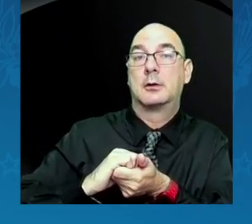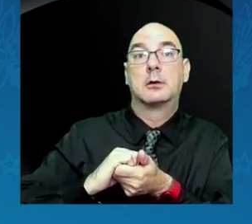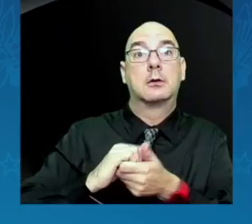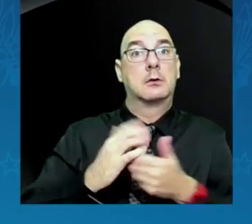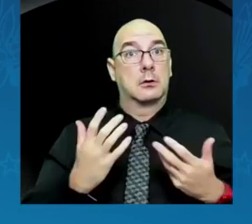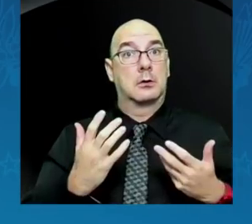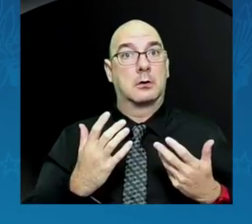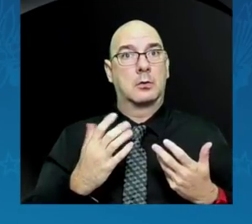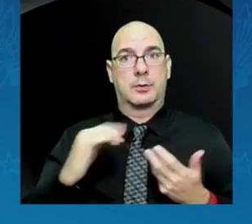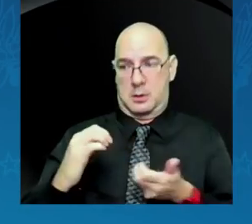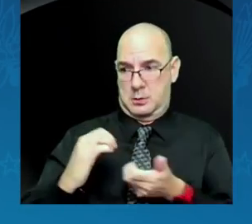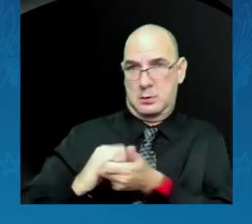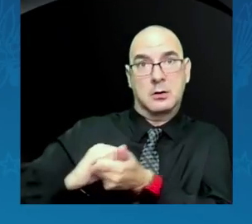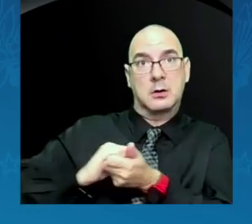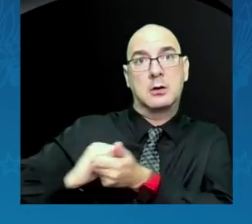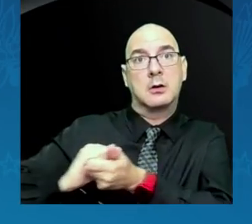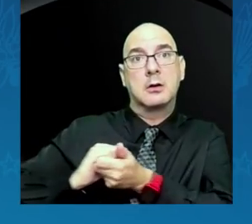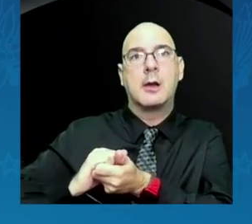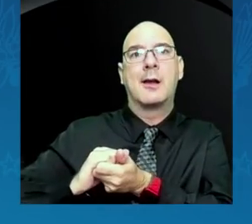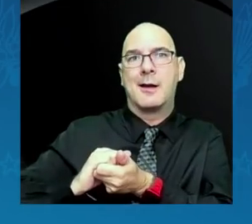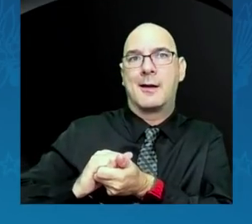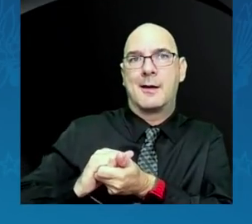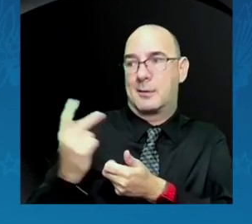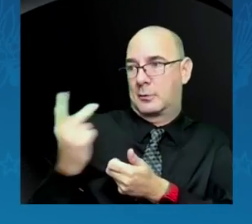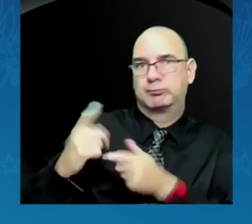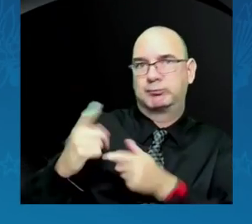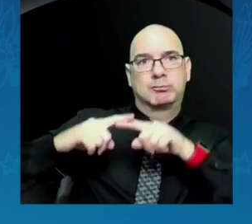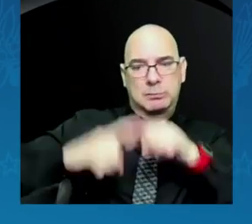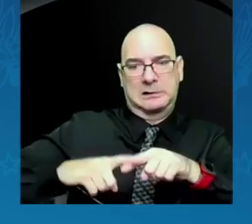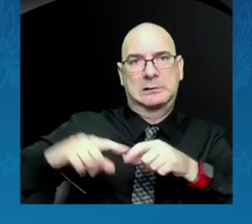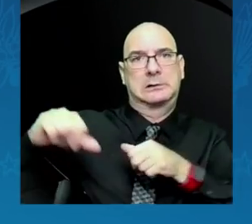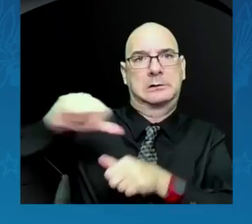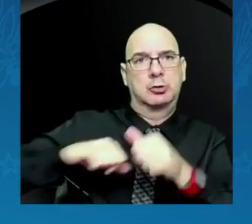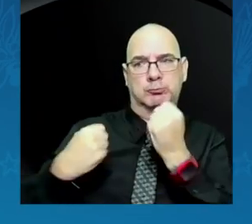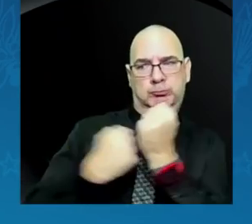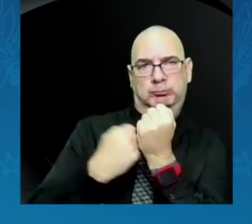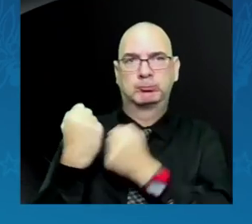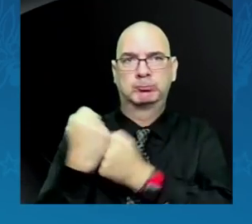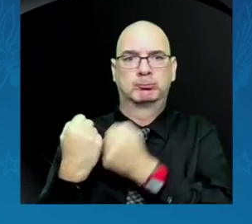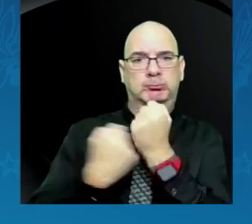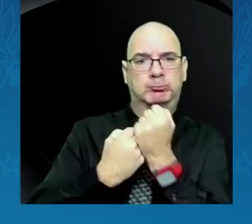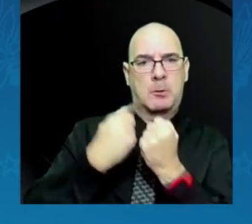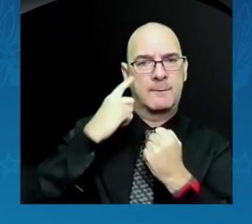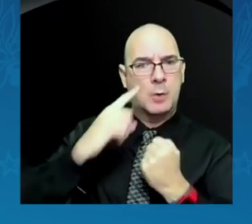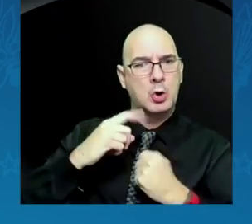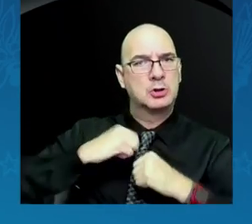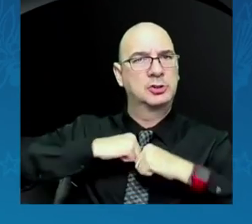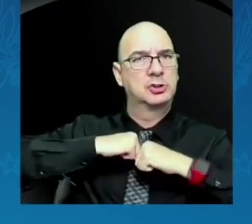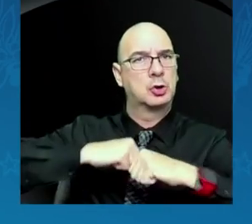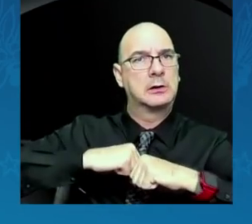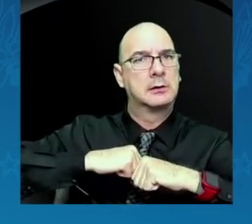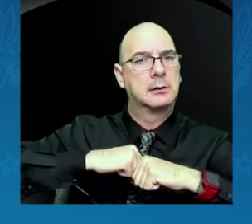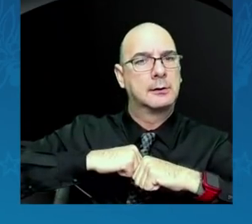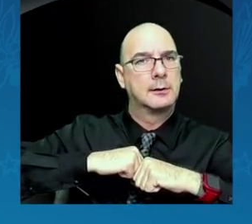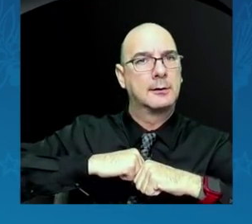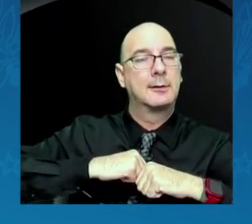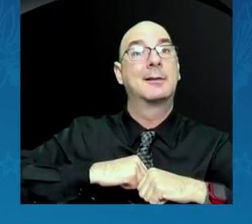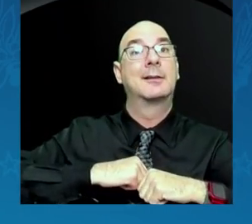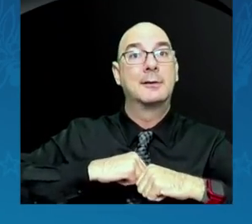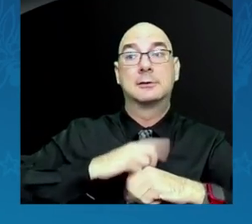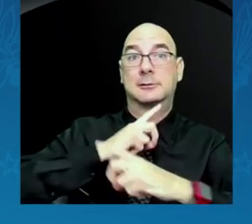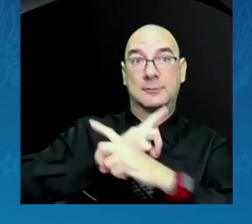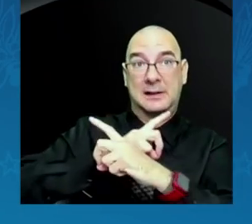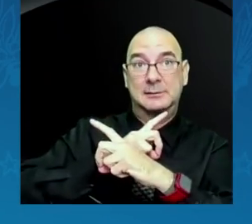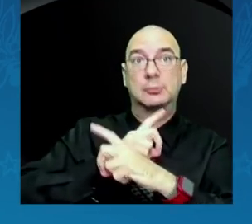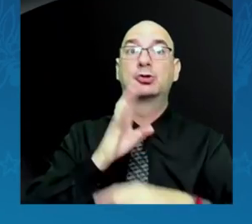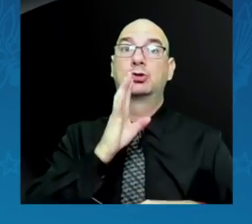allies on the issue of security defense. We talked about the Indo-Pacific. As you know, I, in